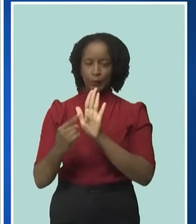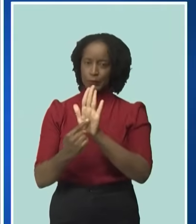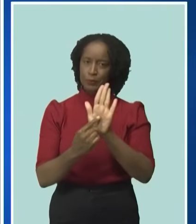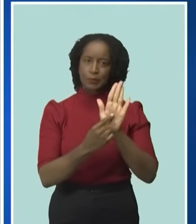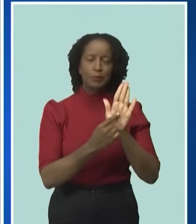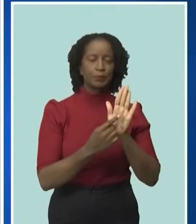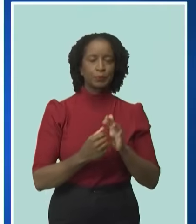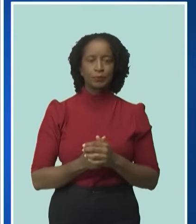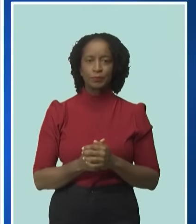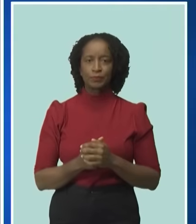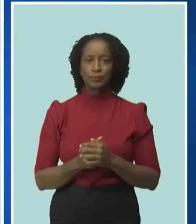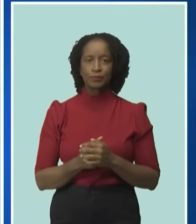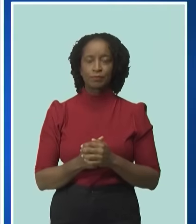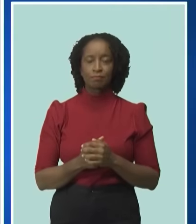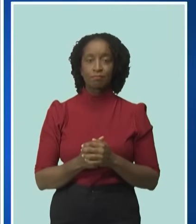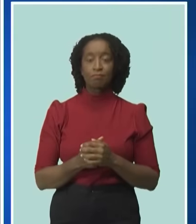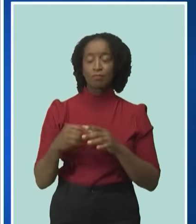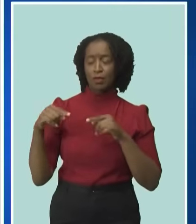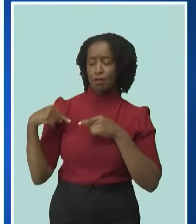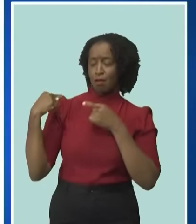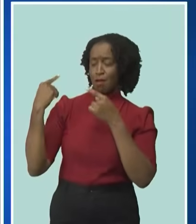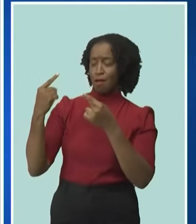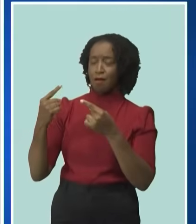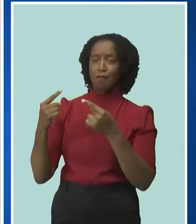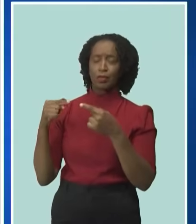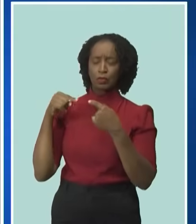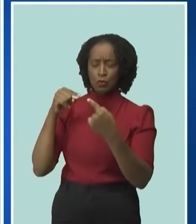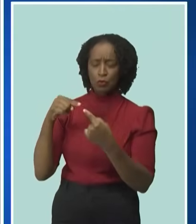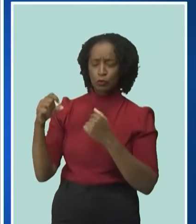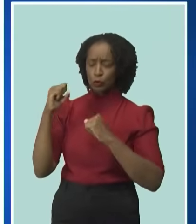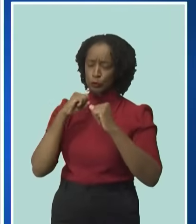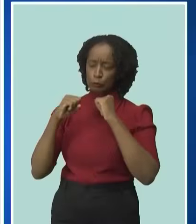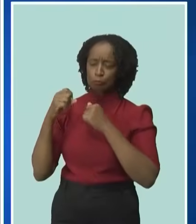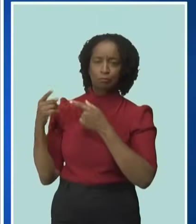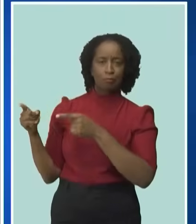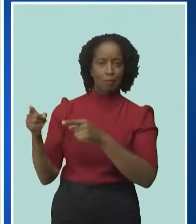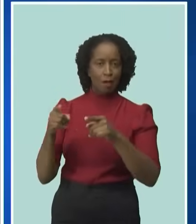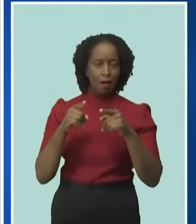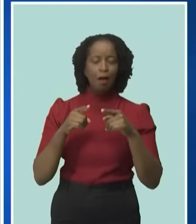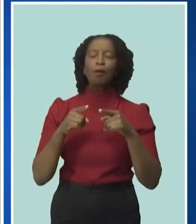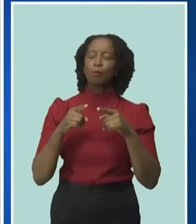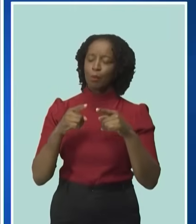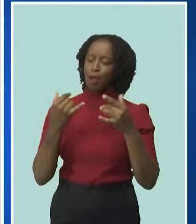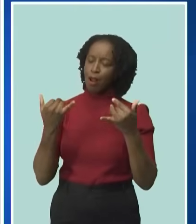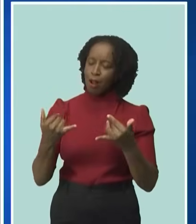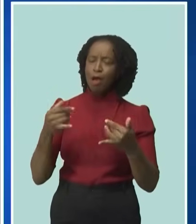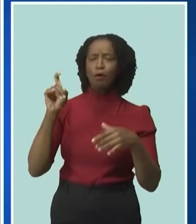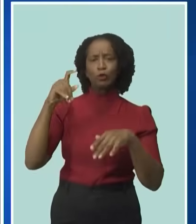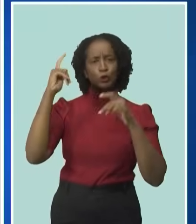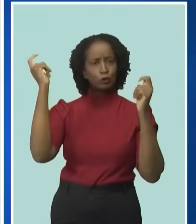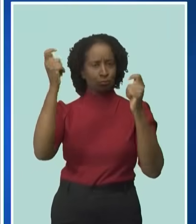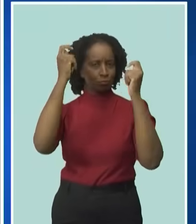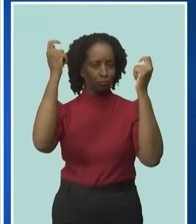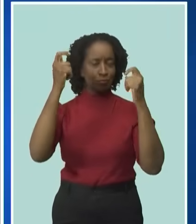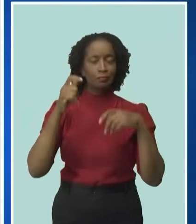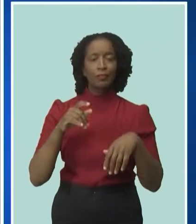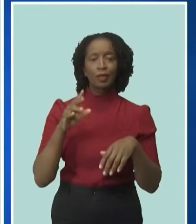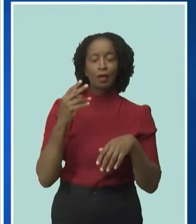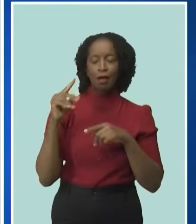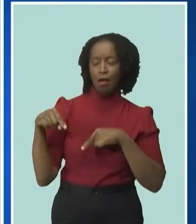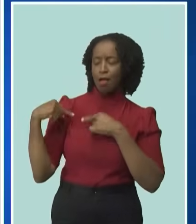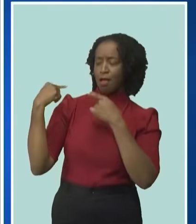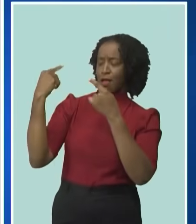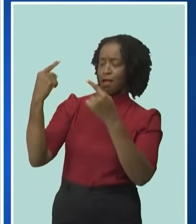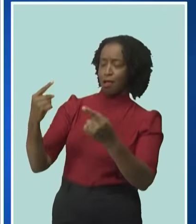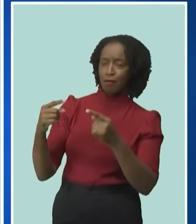this moment, and we must claim it. Carifesta will commemorate where we've come from, where we are at this moment in